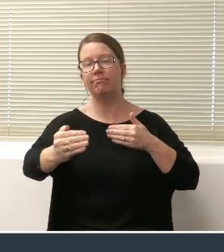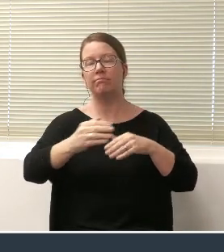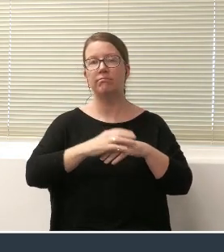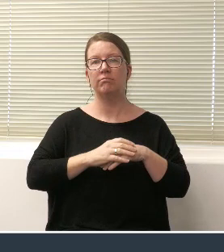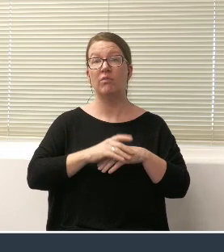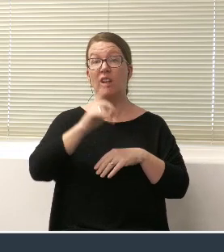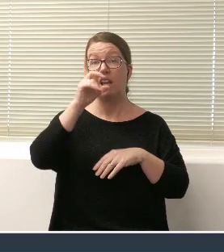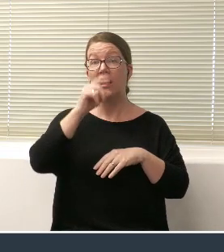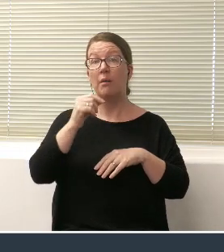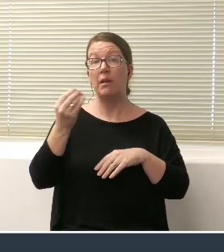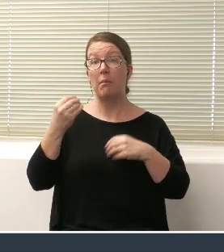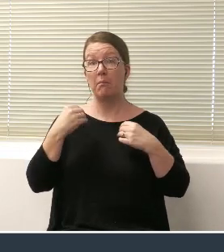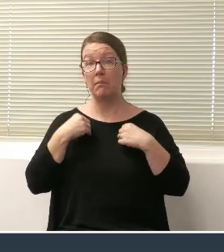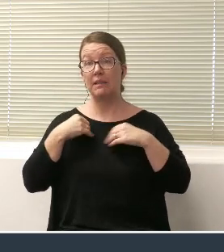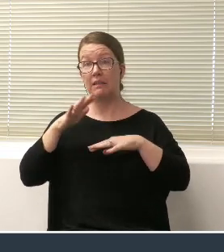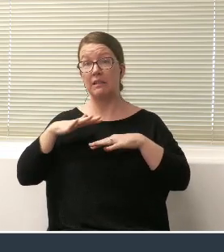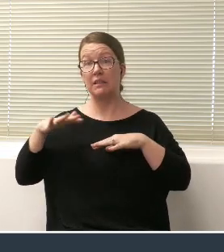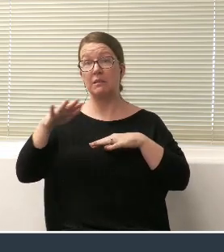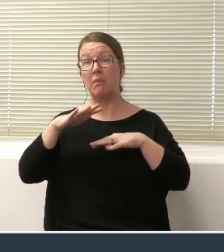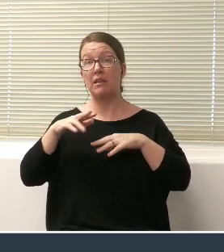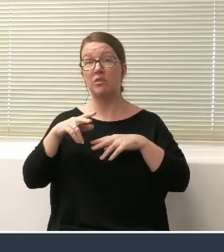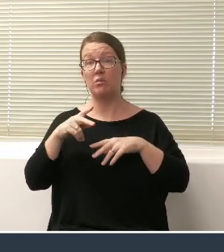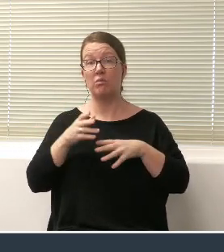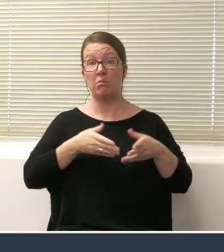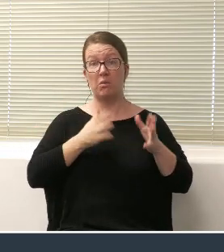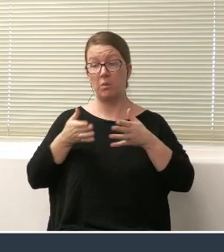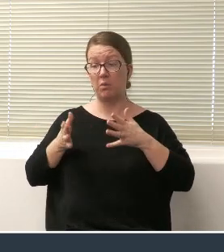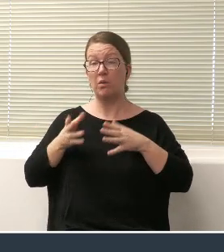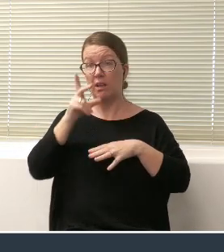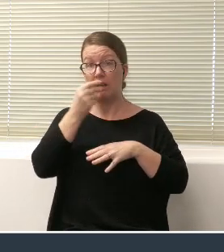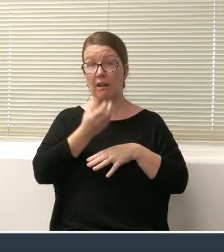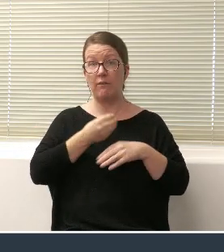be commercial space in one of the 2 buildings, and